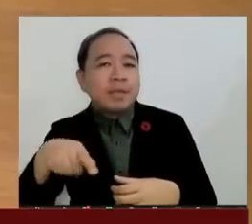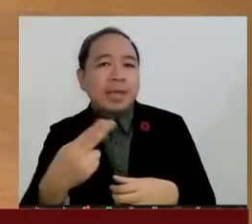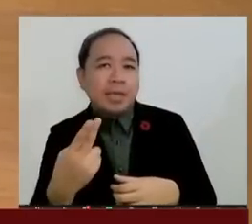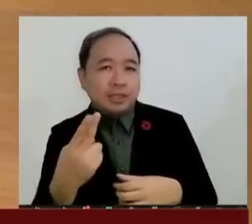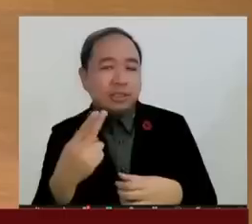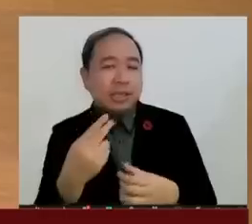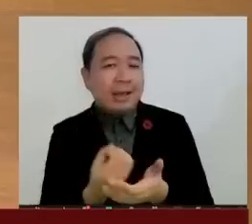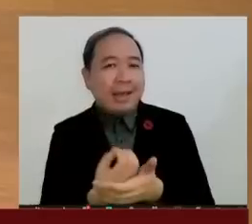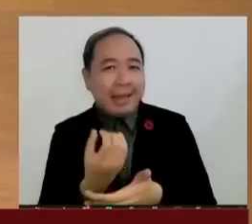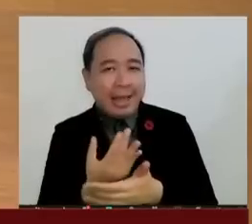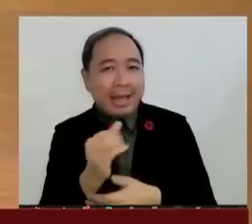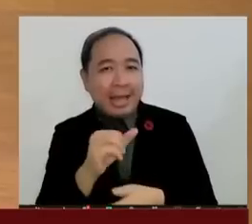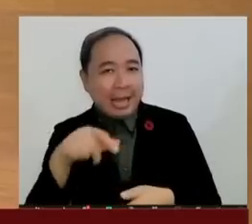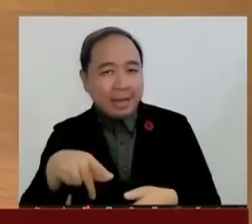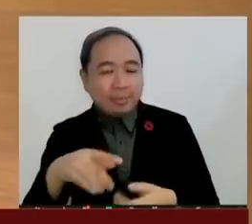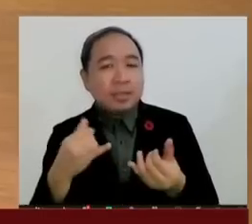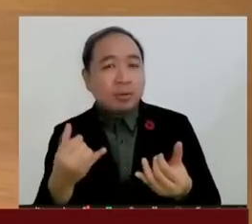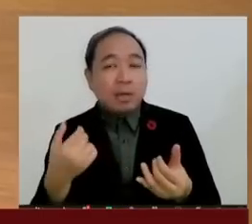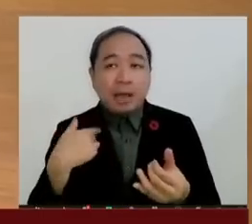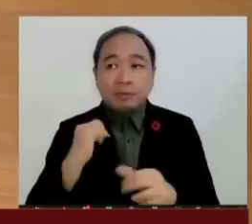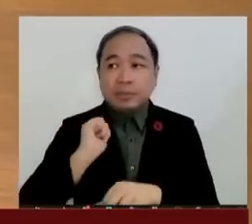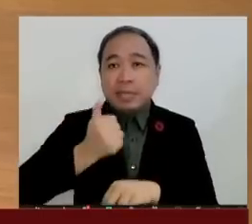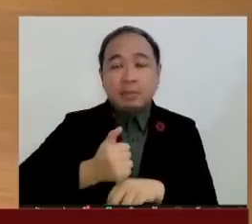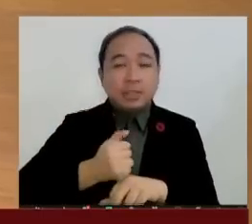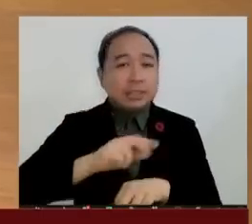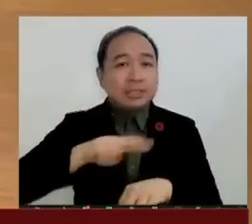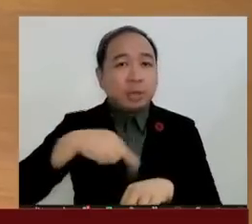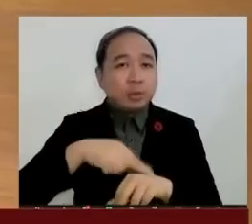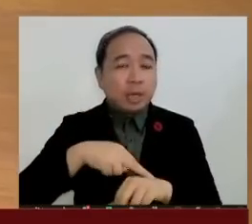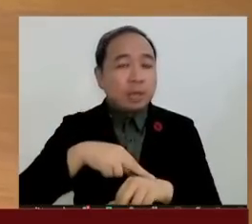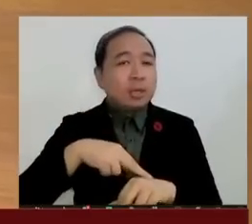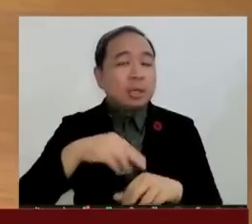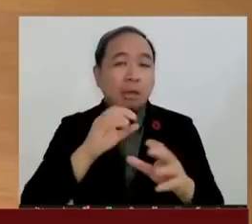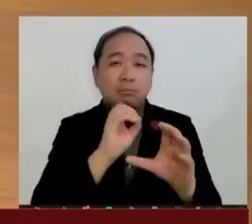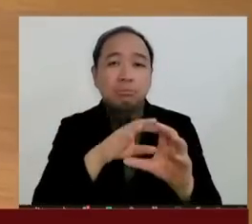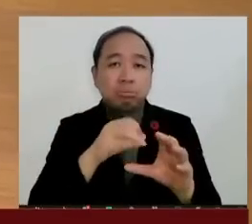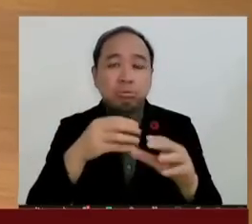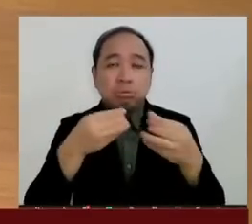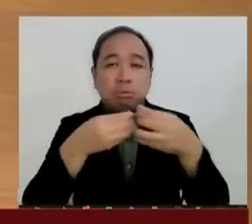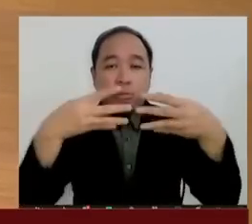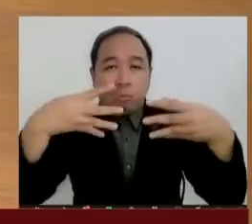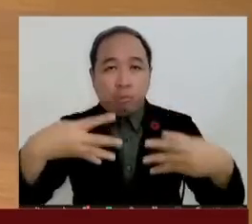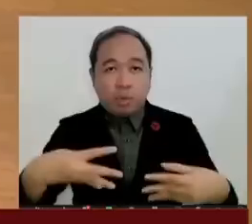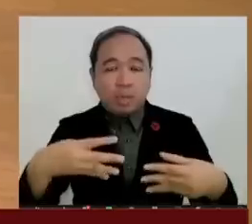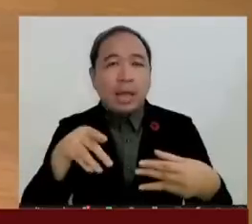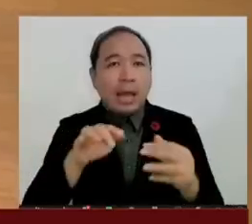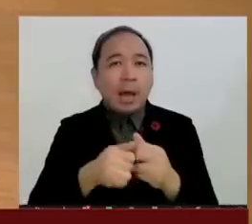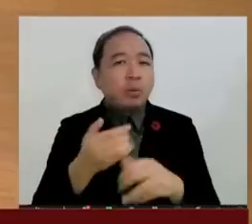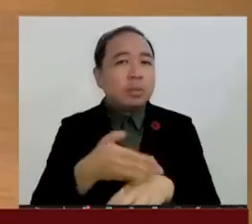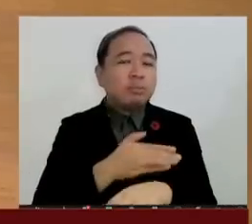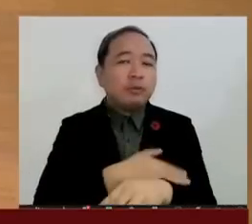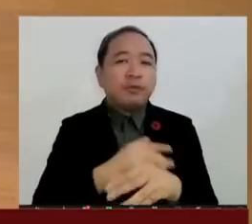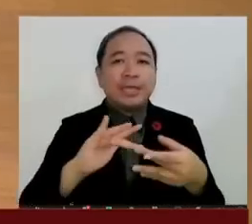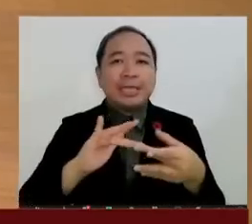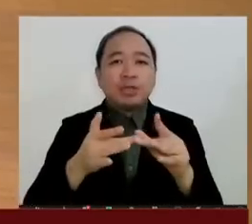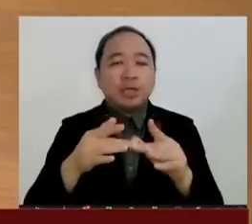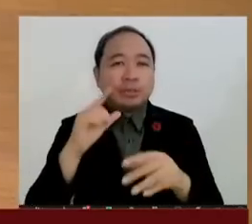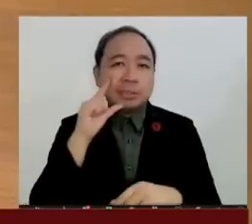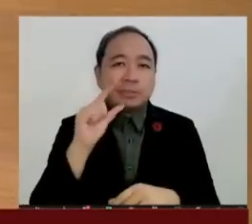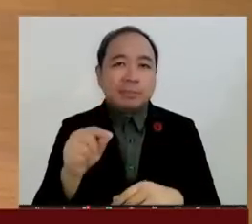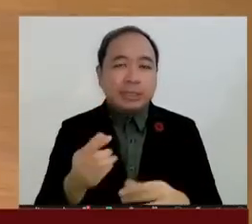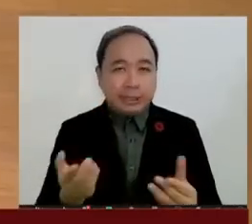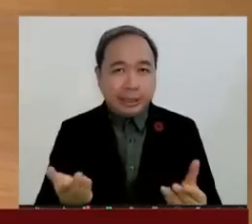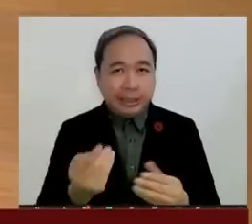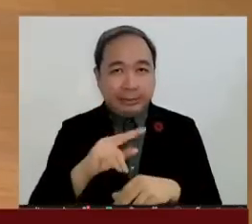Government Portal and the Philippine Business Data Bank to improve the internet speed in our country. With